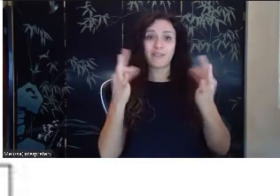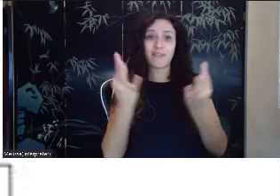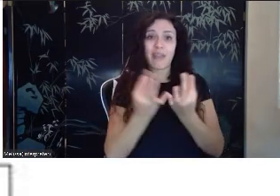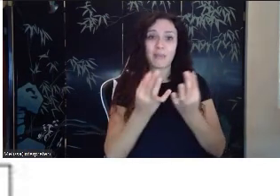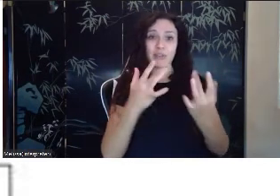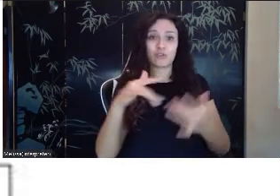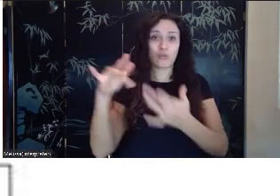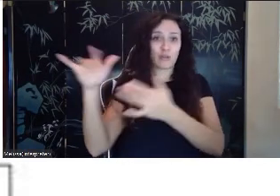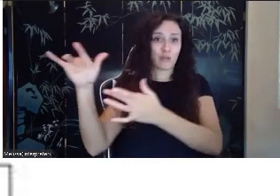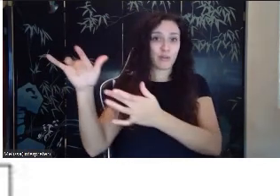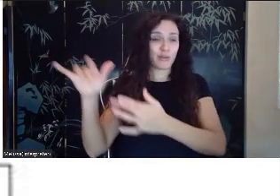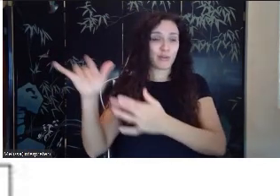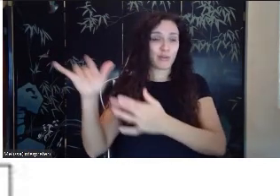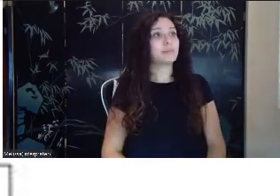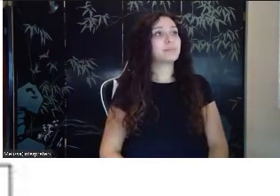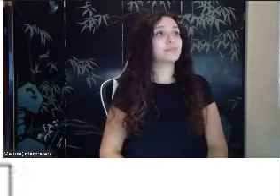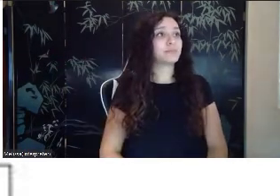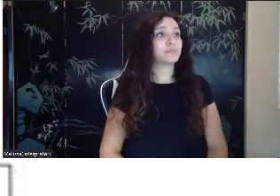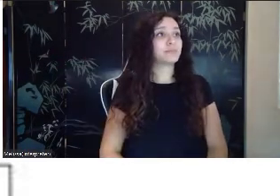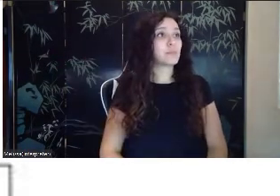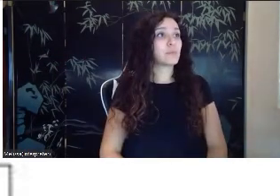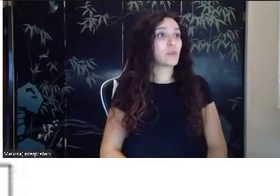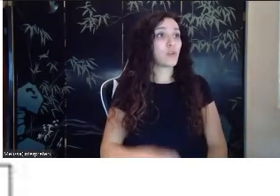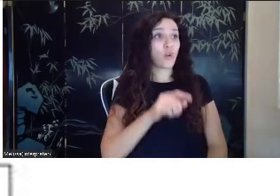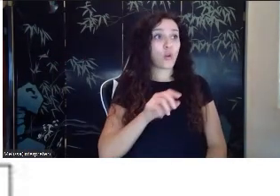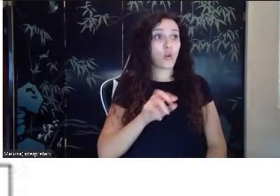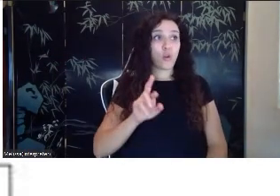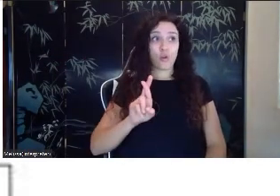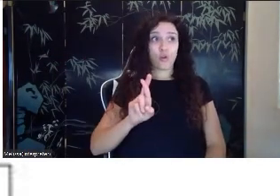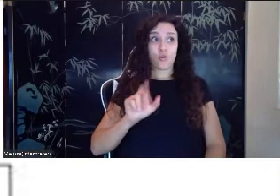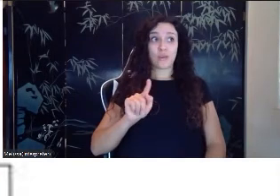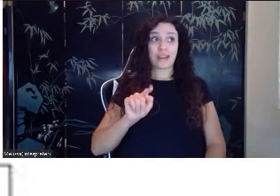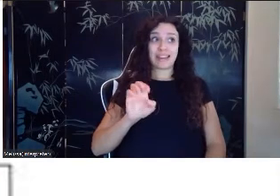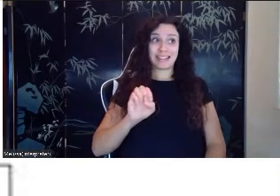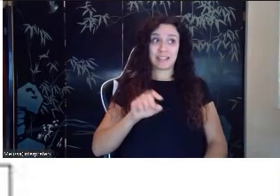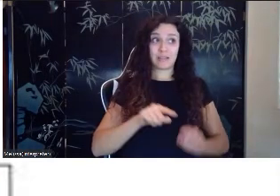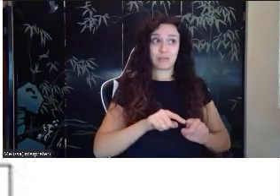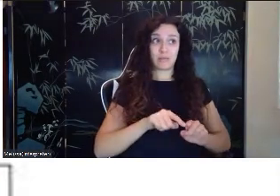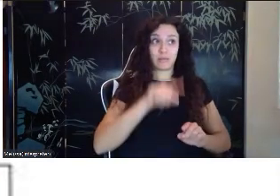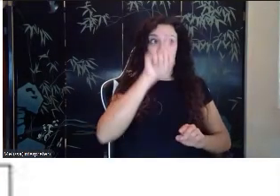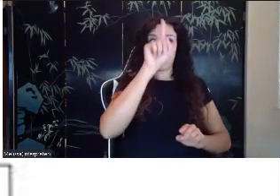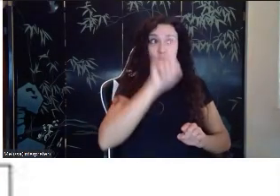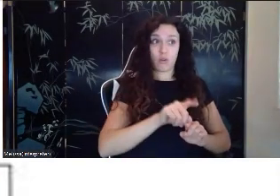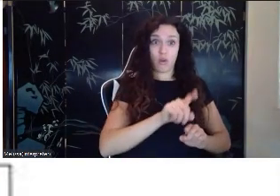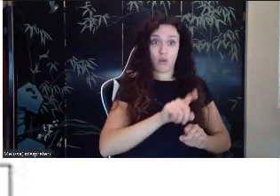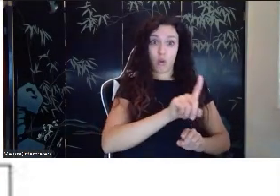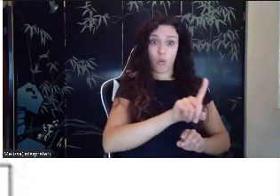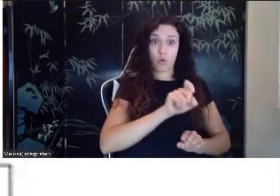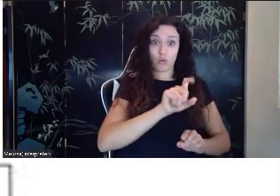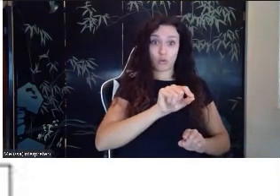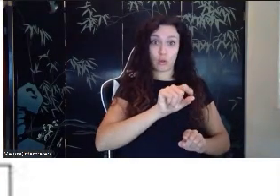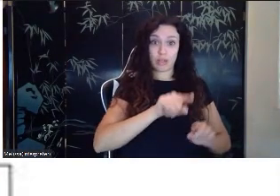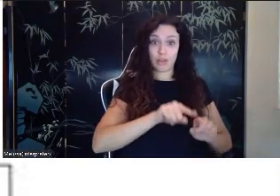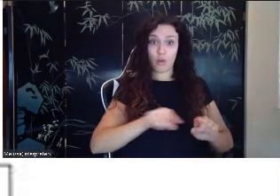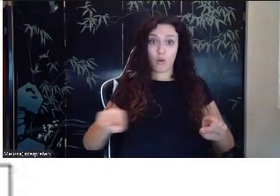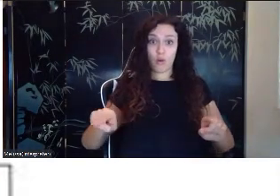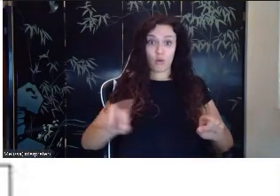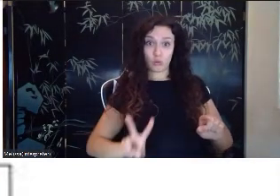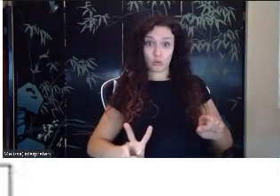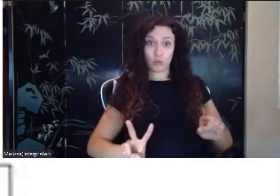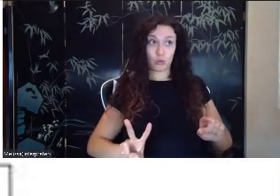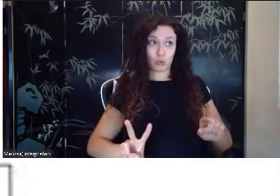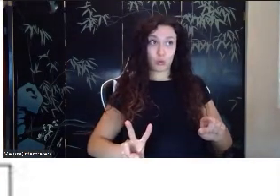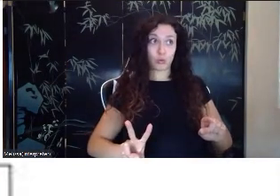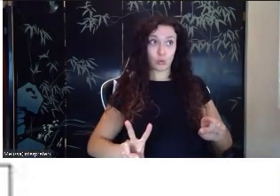trip. And if I look at my rate is right here, 120 over 2. That's what this